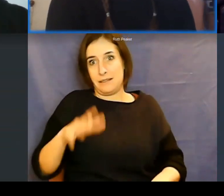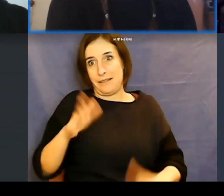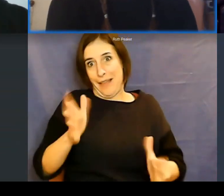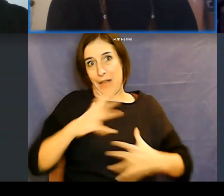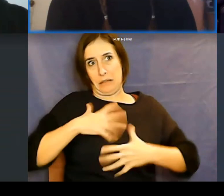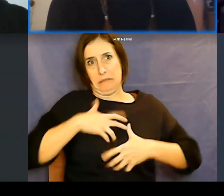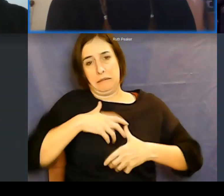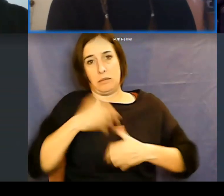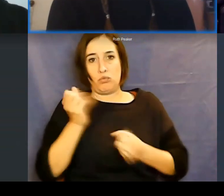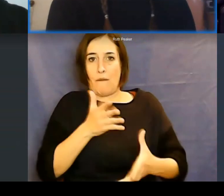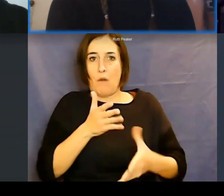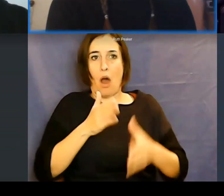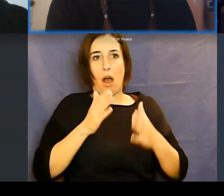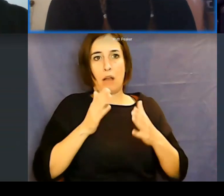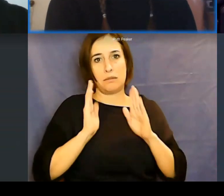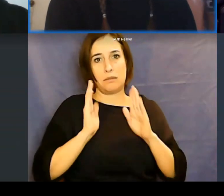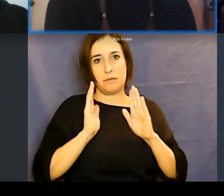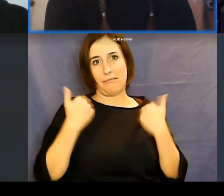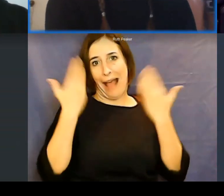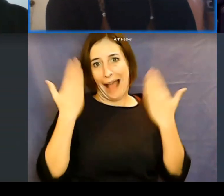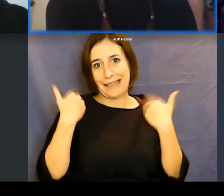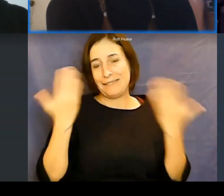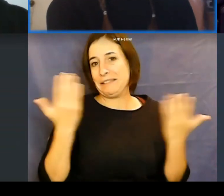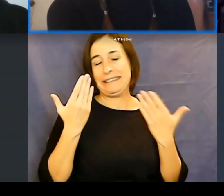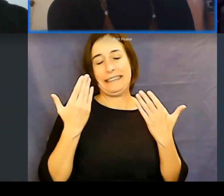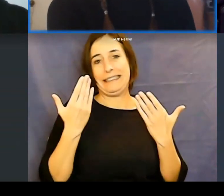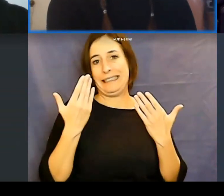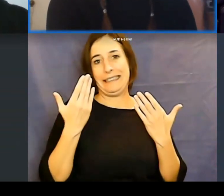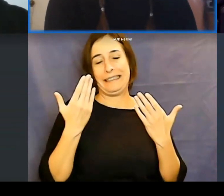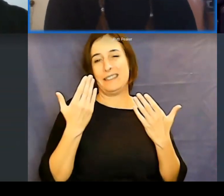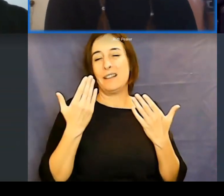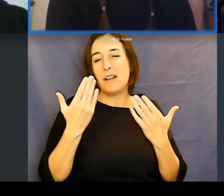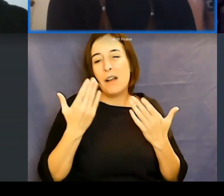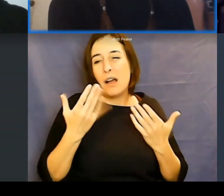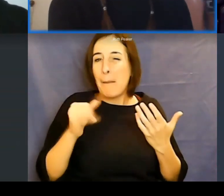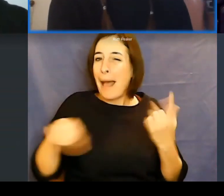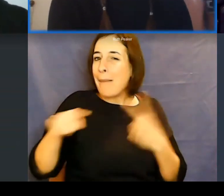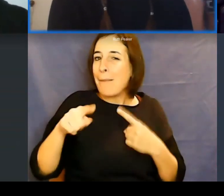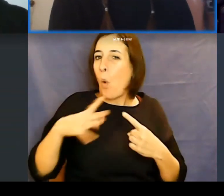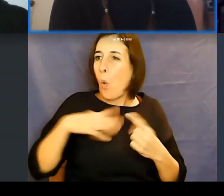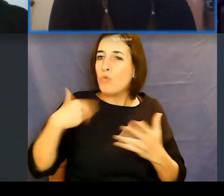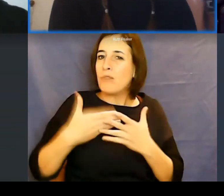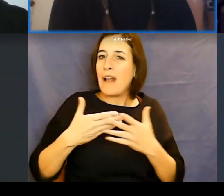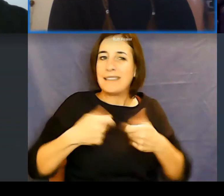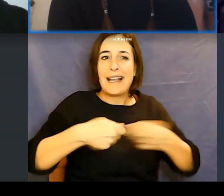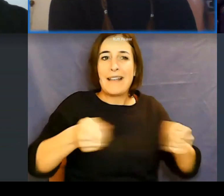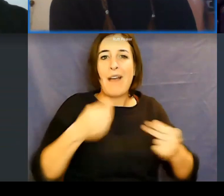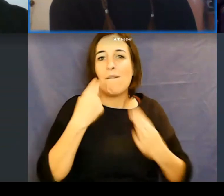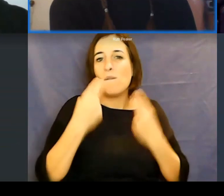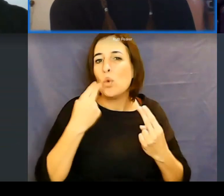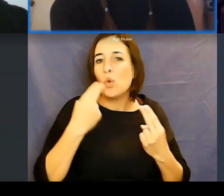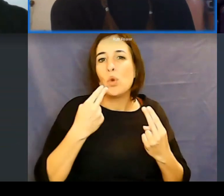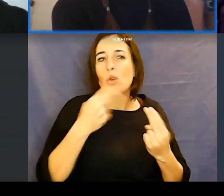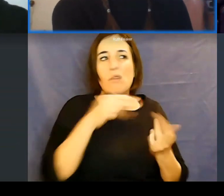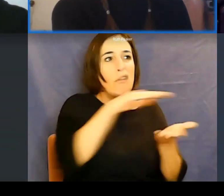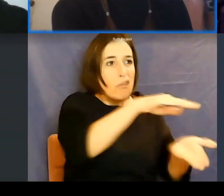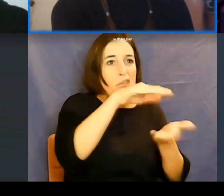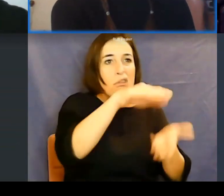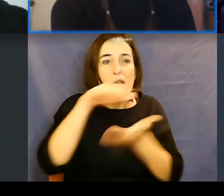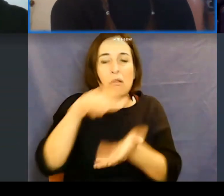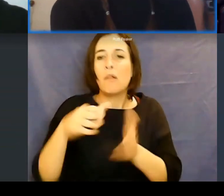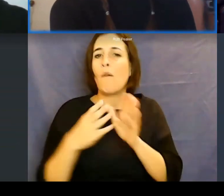they've kind of become pillars of the community and providing things like food. So for example, what Abby was talking about in terms of people that were having school dinners at